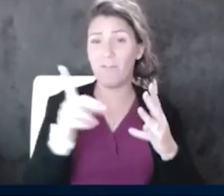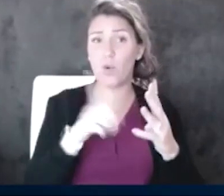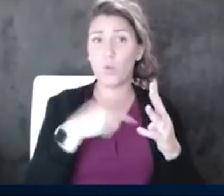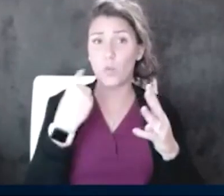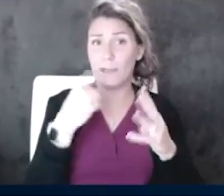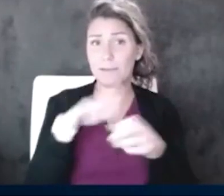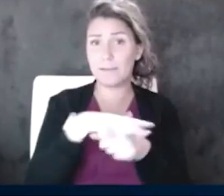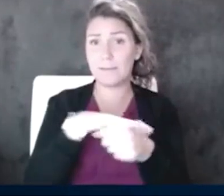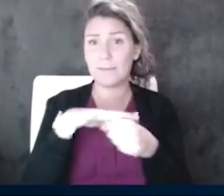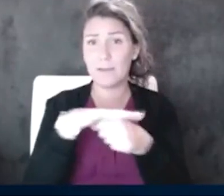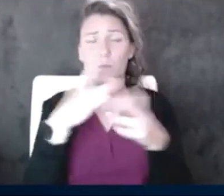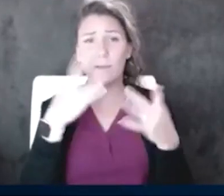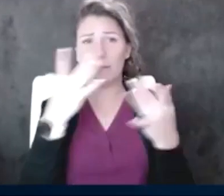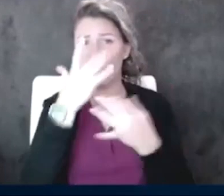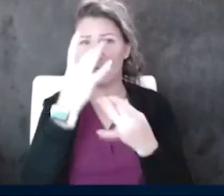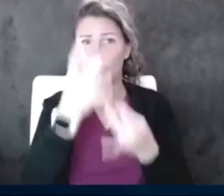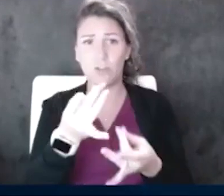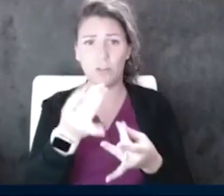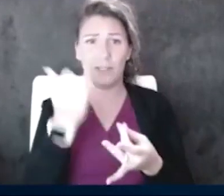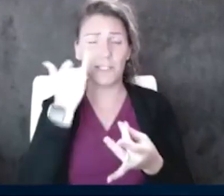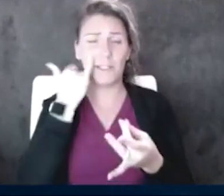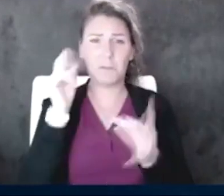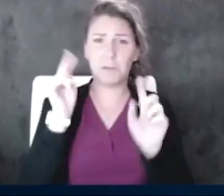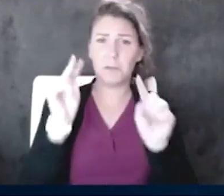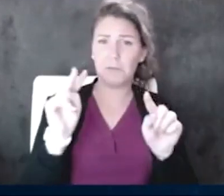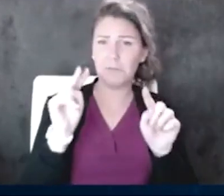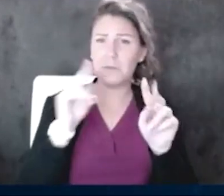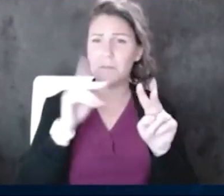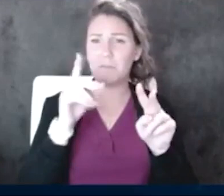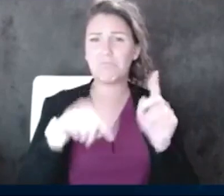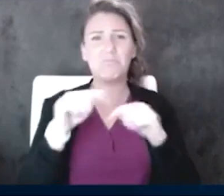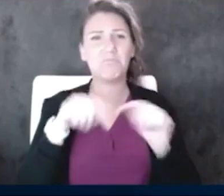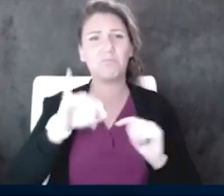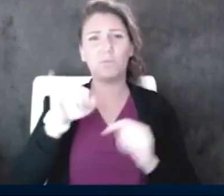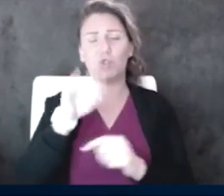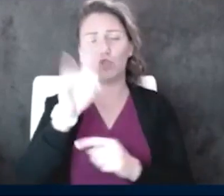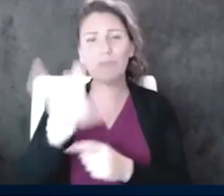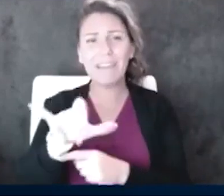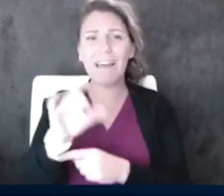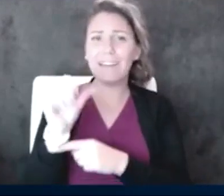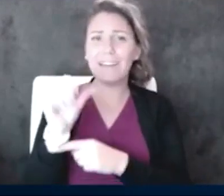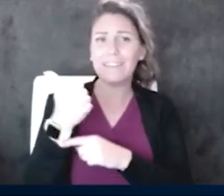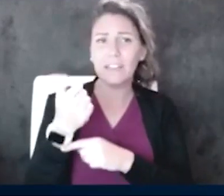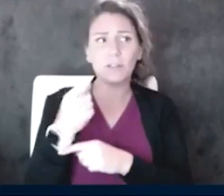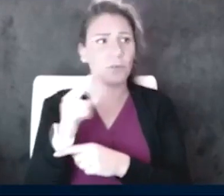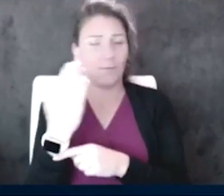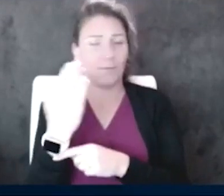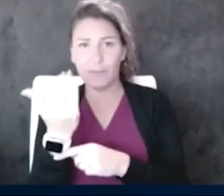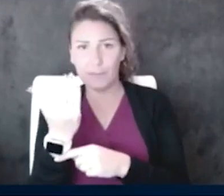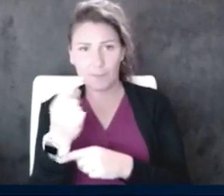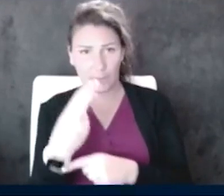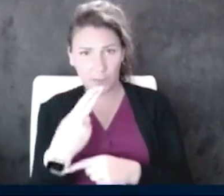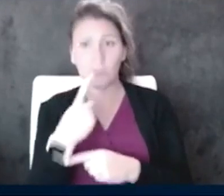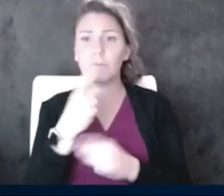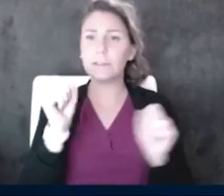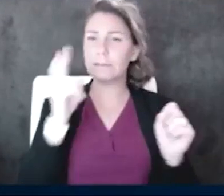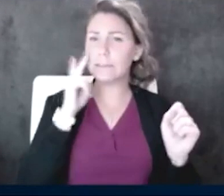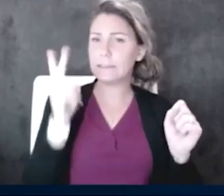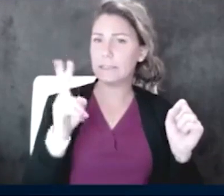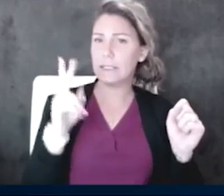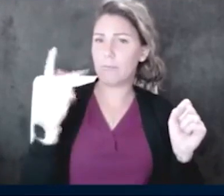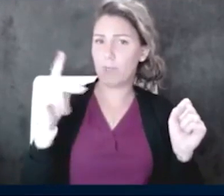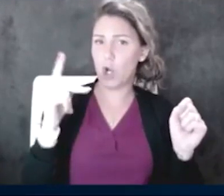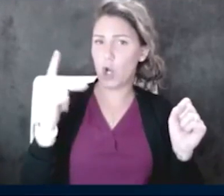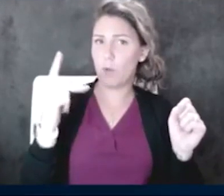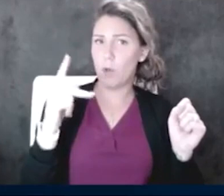interesting is if you look at it back around July the 10th or 15th, I think, you can see with the purple area, again, it started in Springfield, Missouri